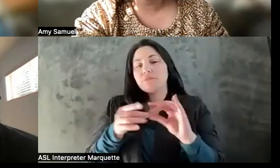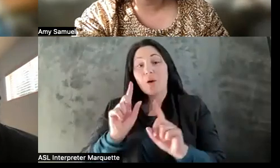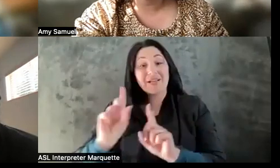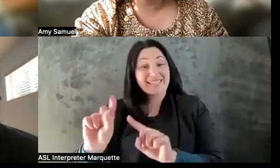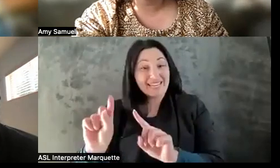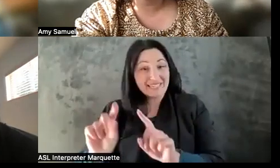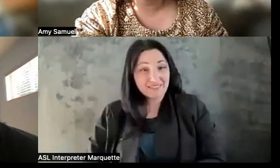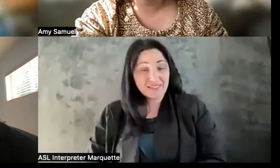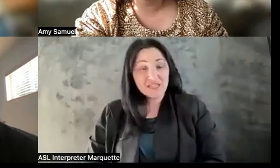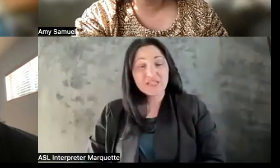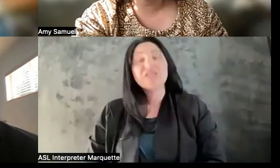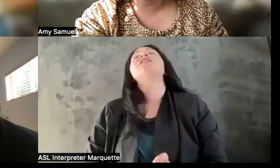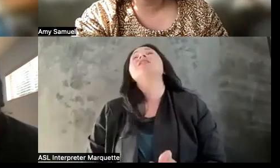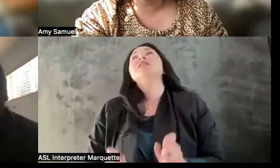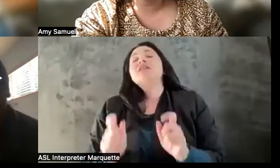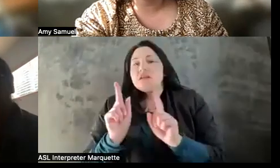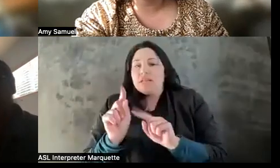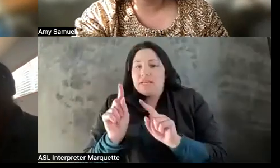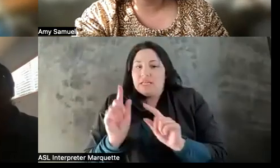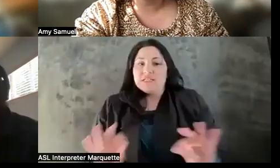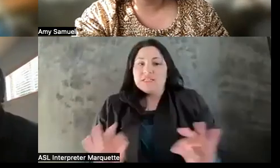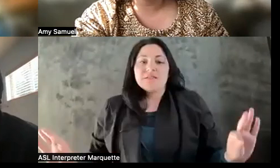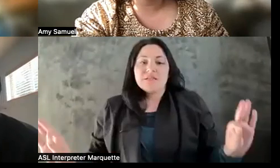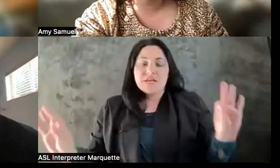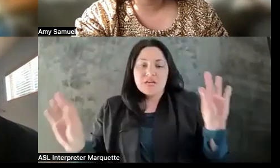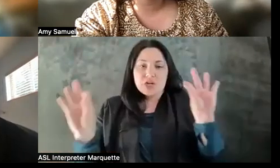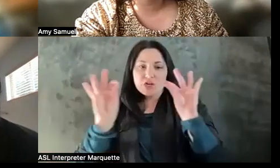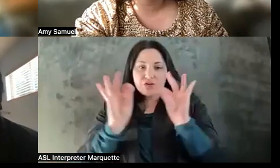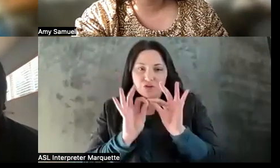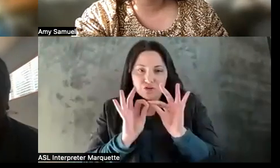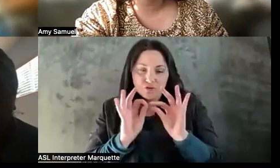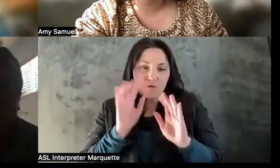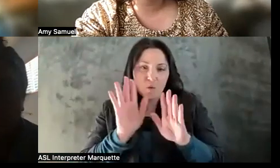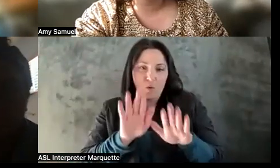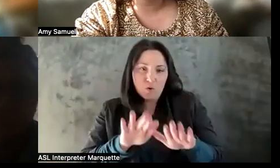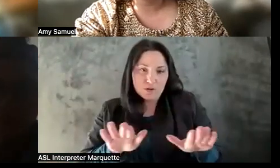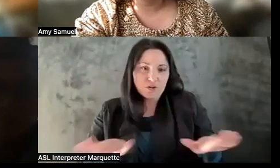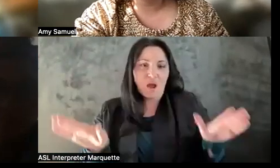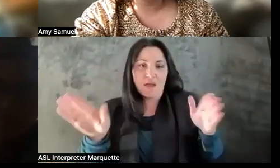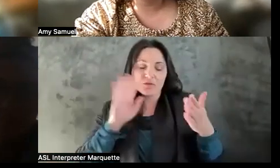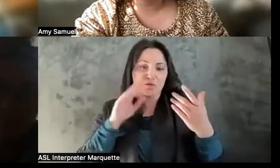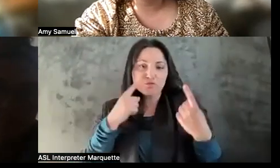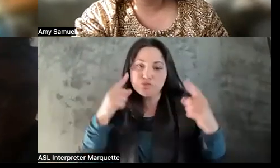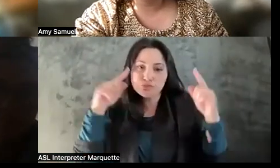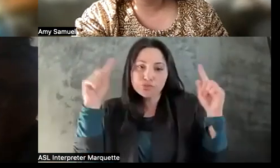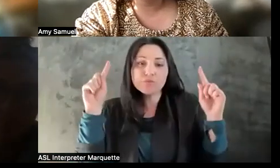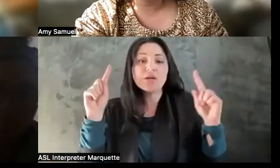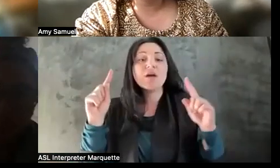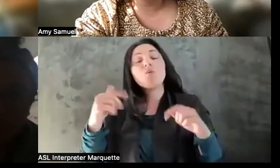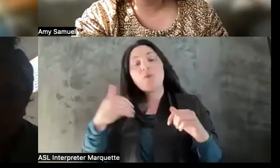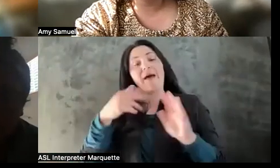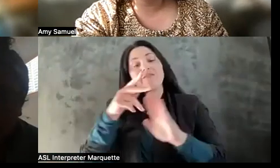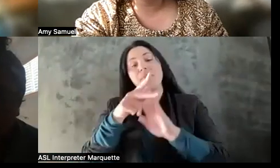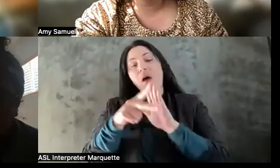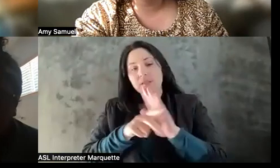is essential for the success of your students. You will have the attendance policy that